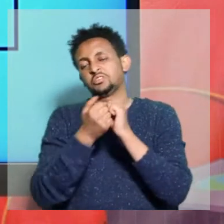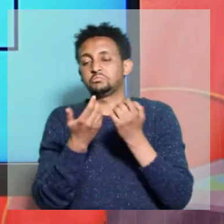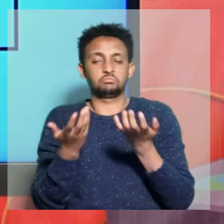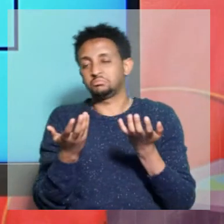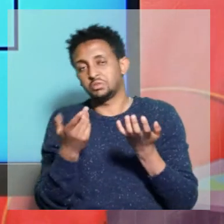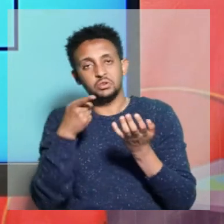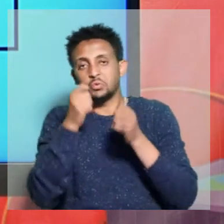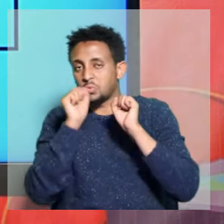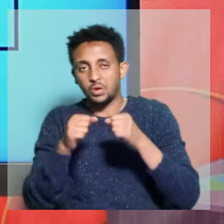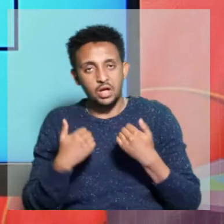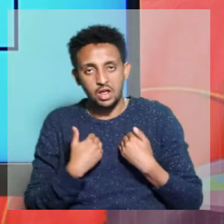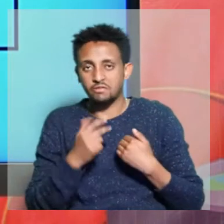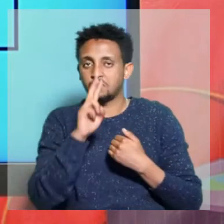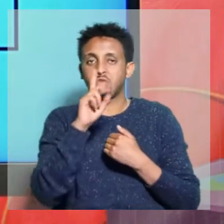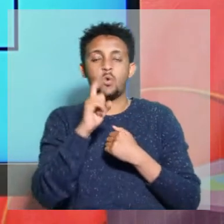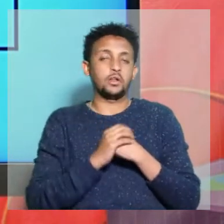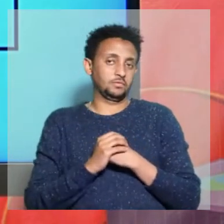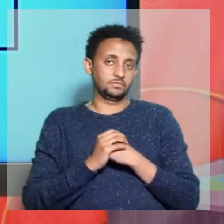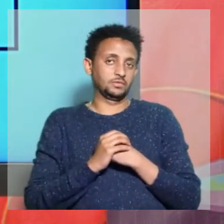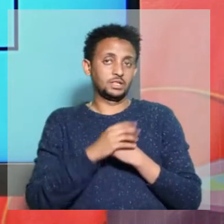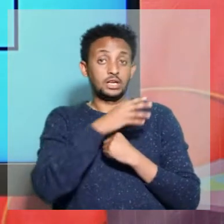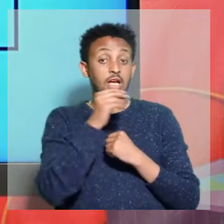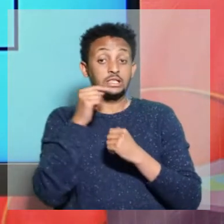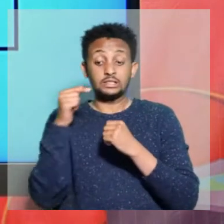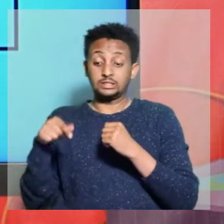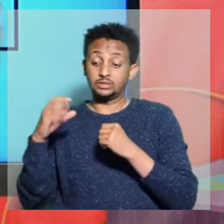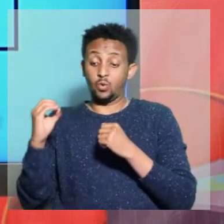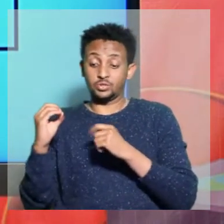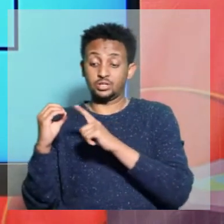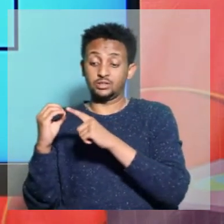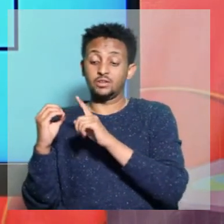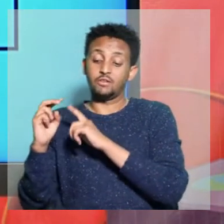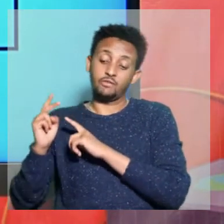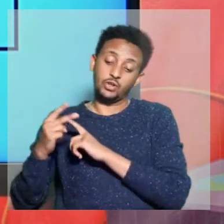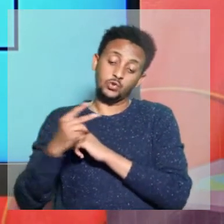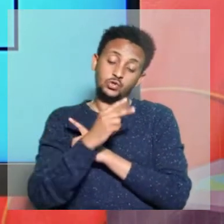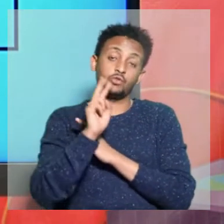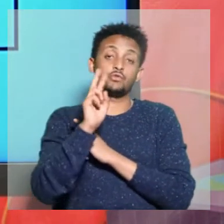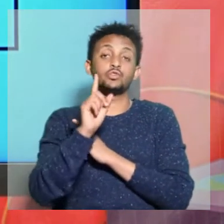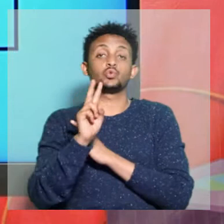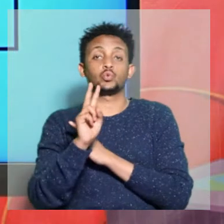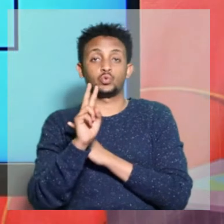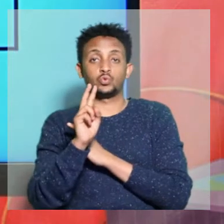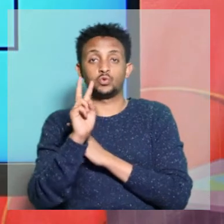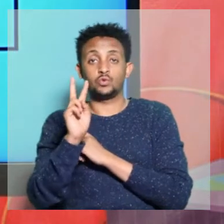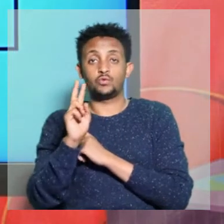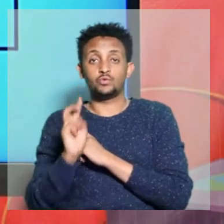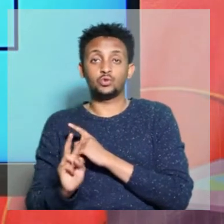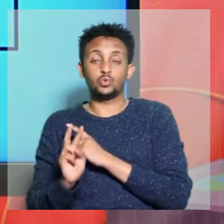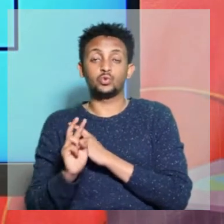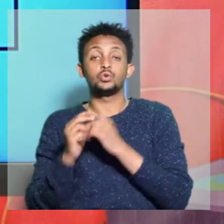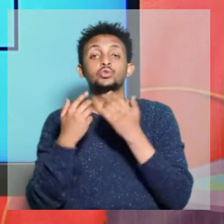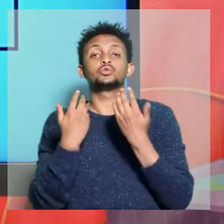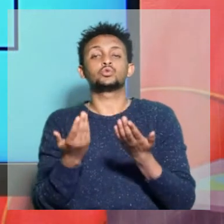that we can have v1. And this object has a velocity of v2, okay, v2.